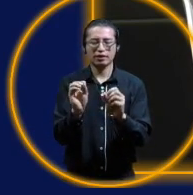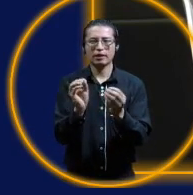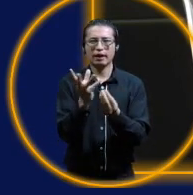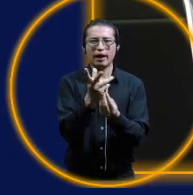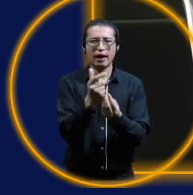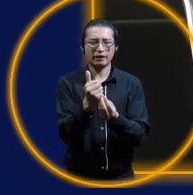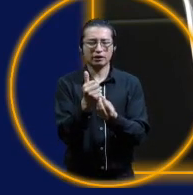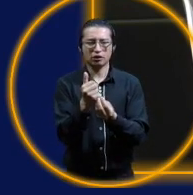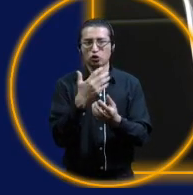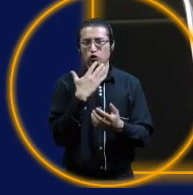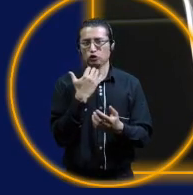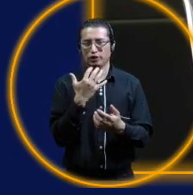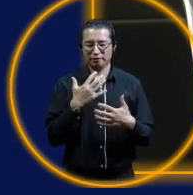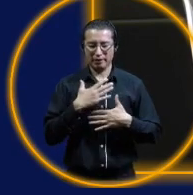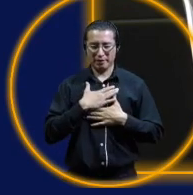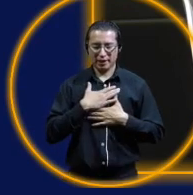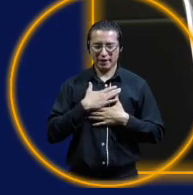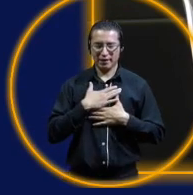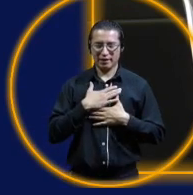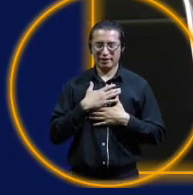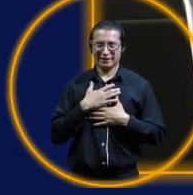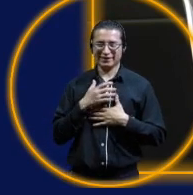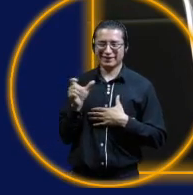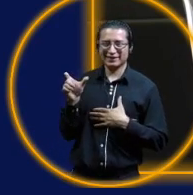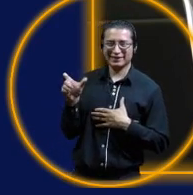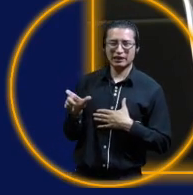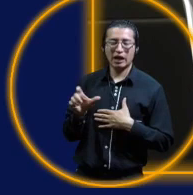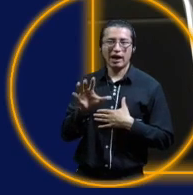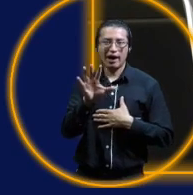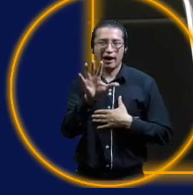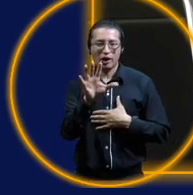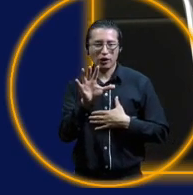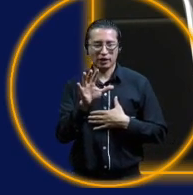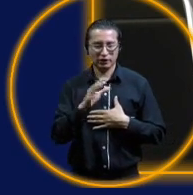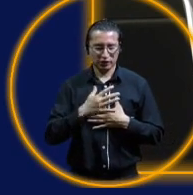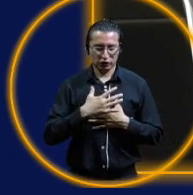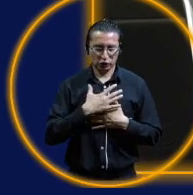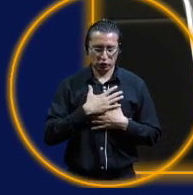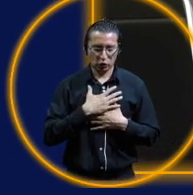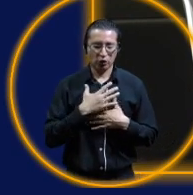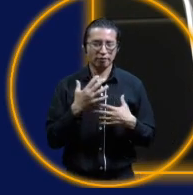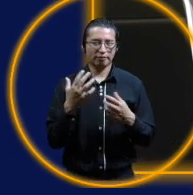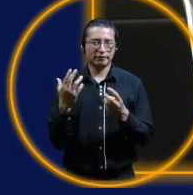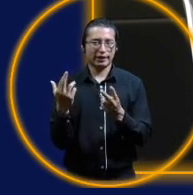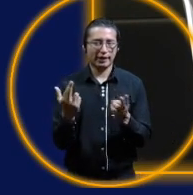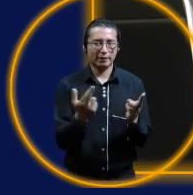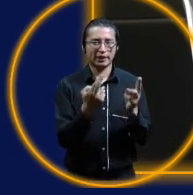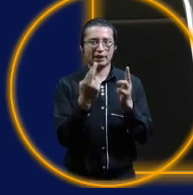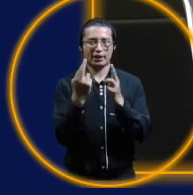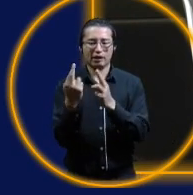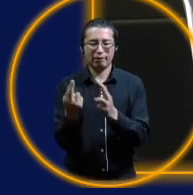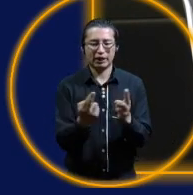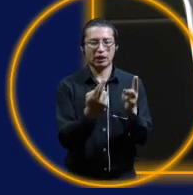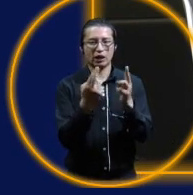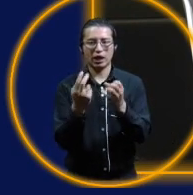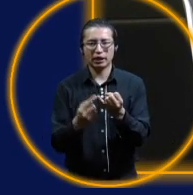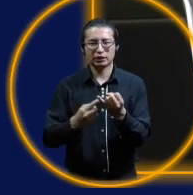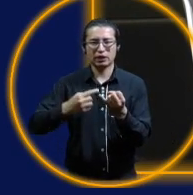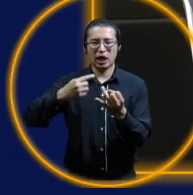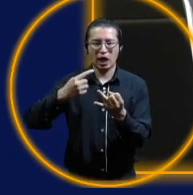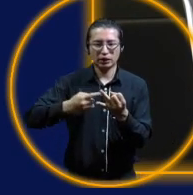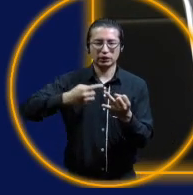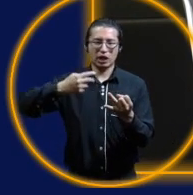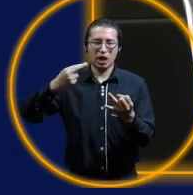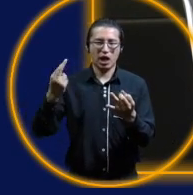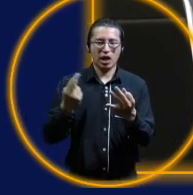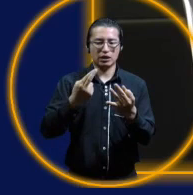In other words, the act of repeatedly, over and over and over again, starting something